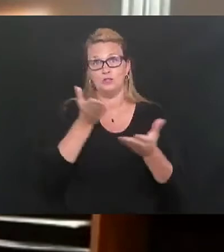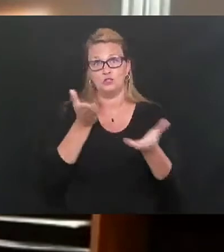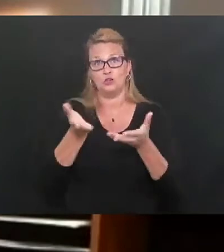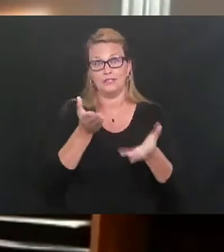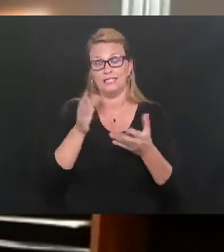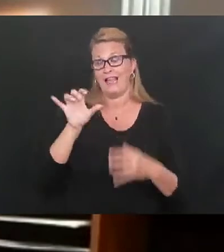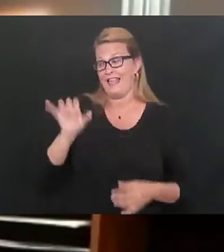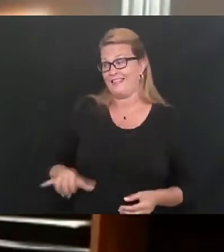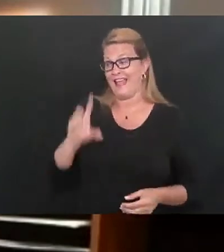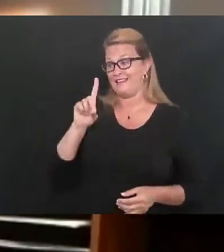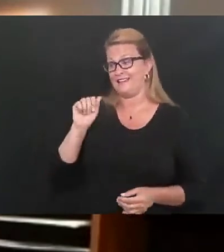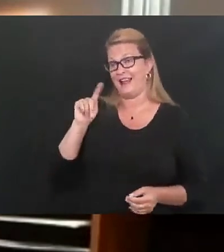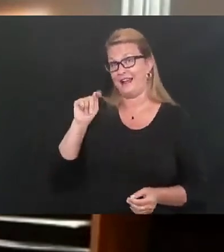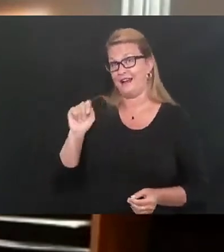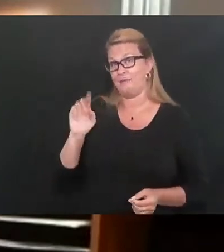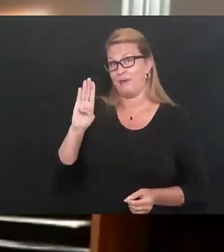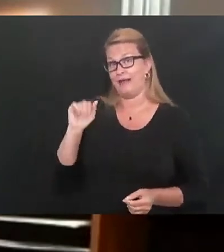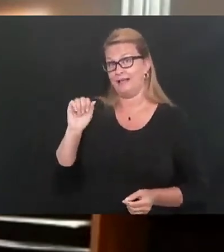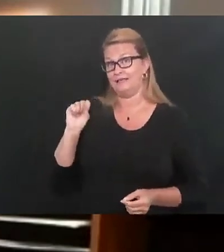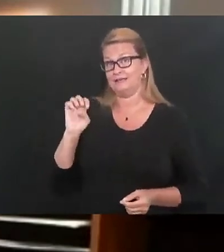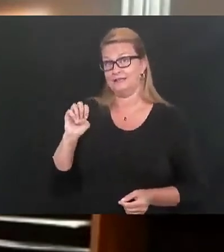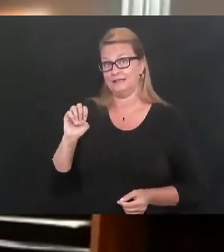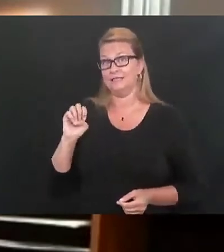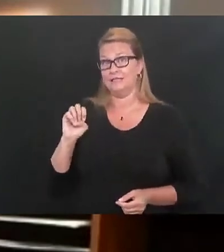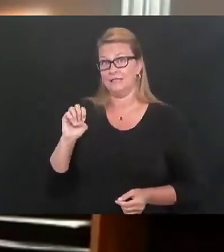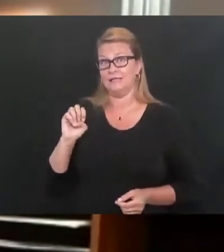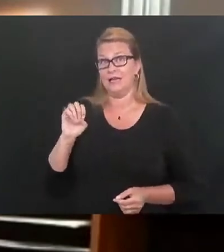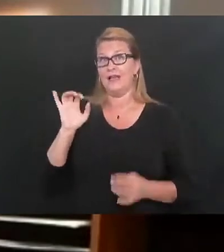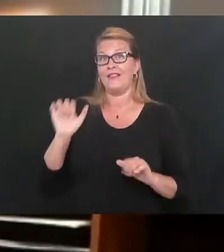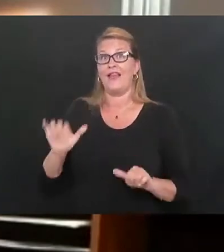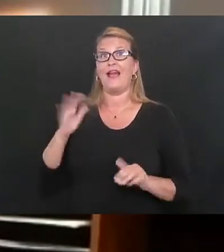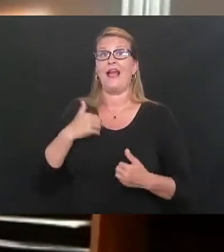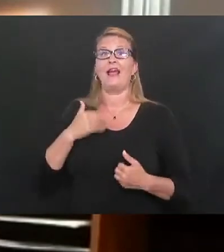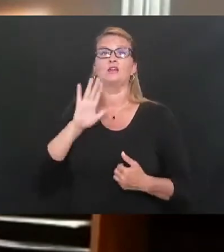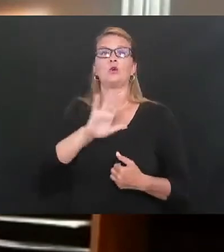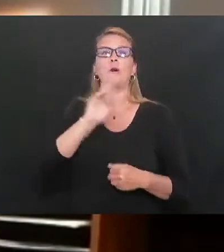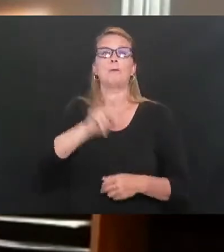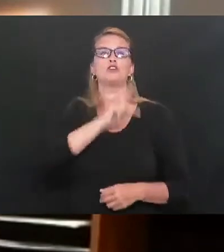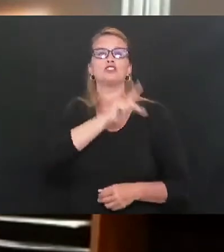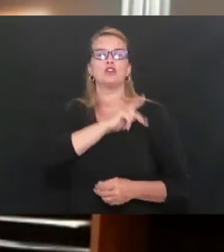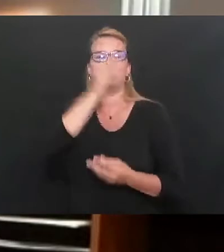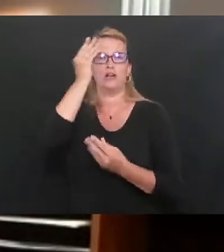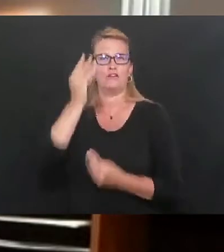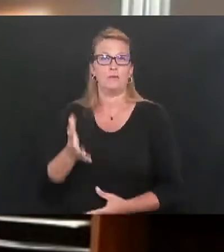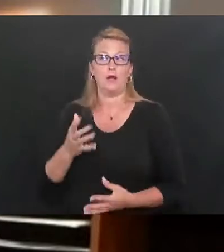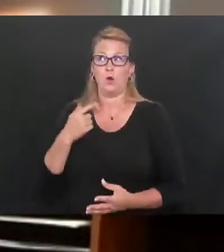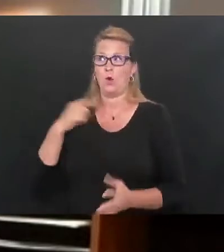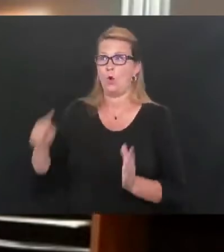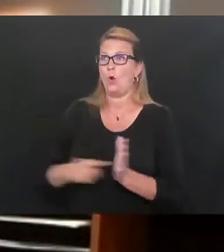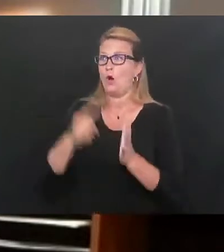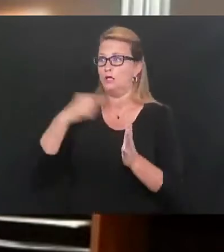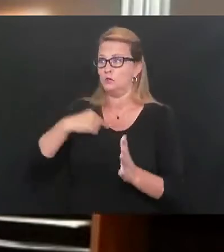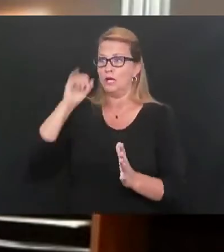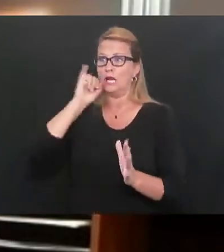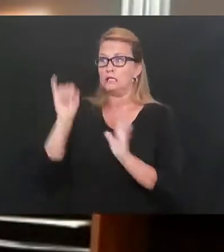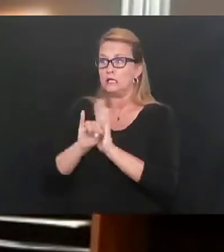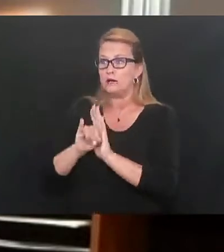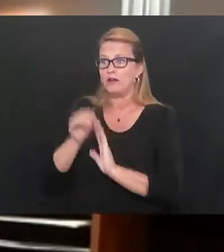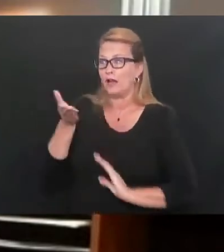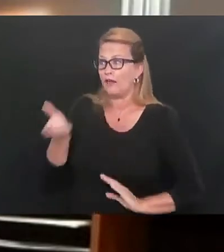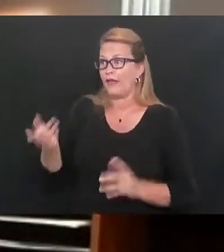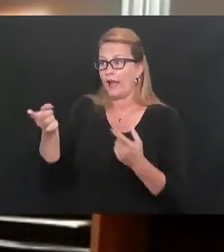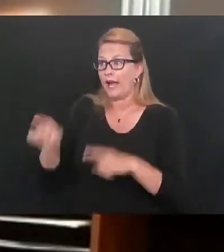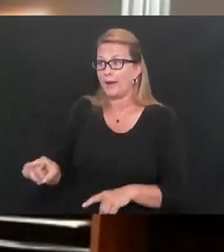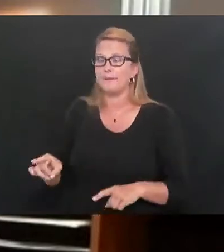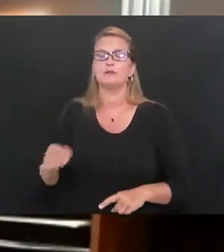database that you registered in that contained all your personal information. Upon discovery, Workforce took immediate steps